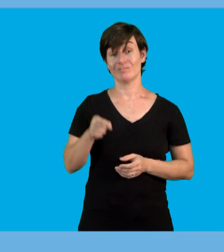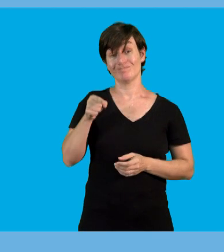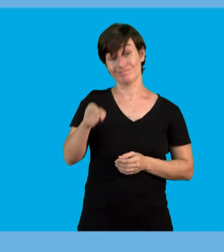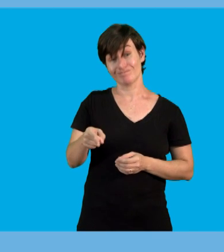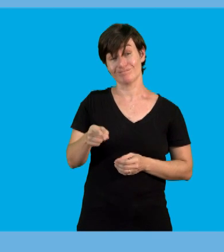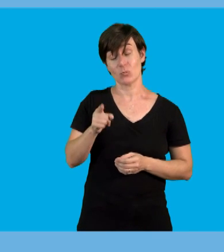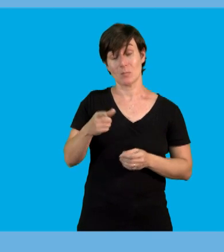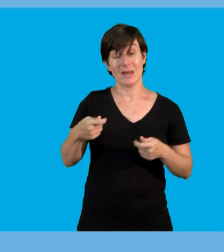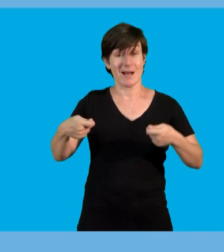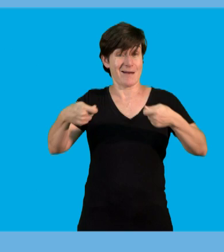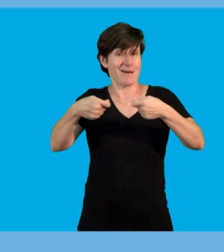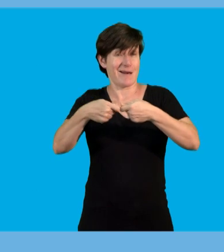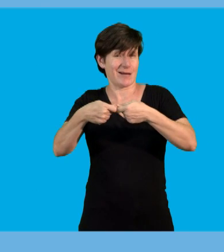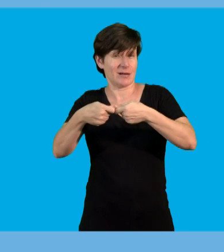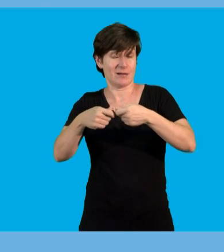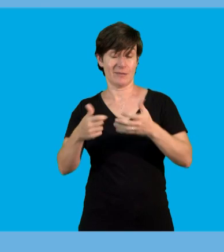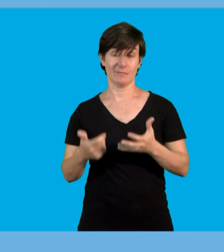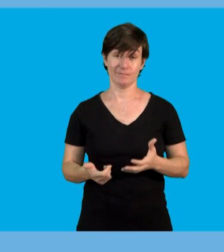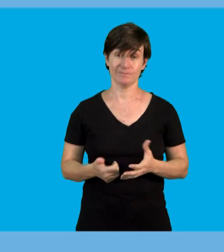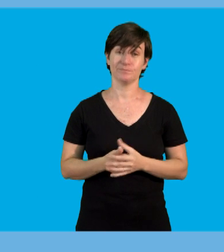should be connected